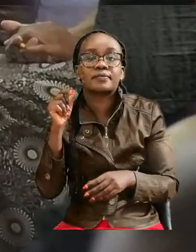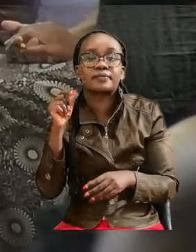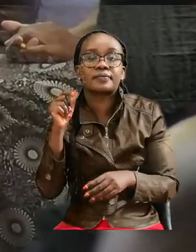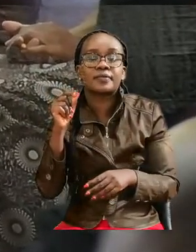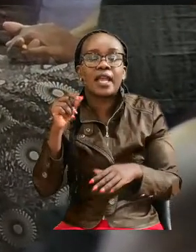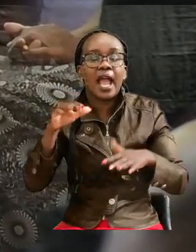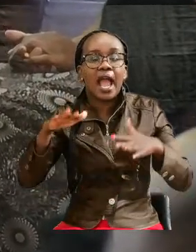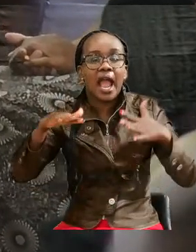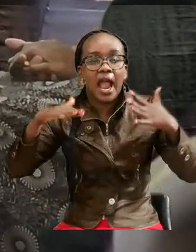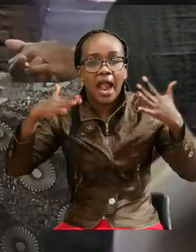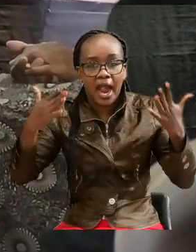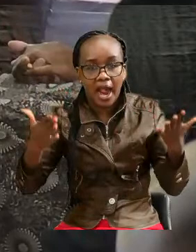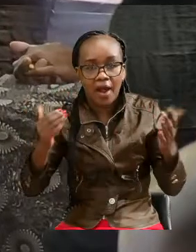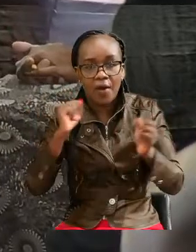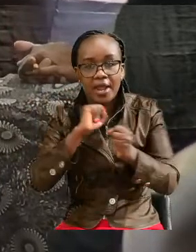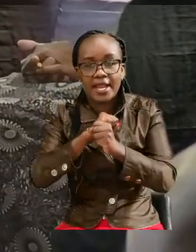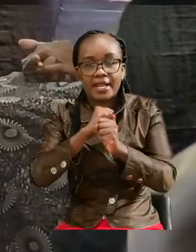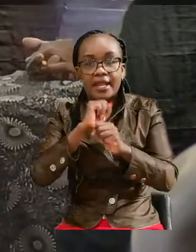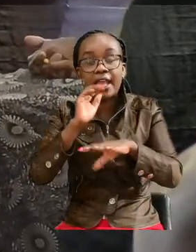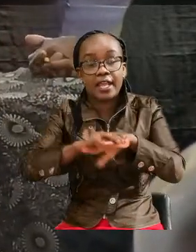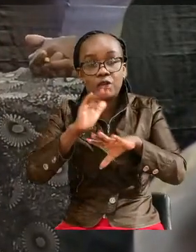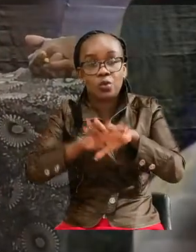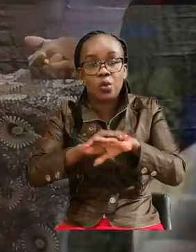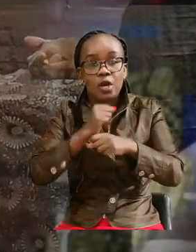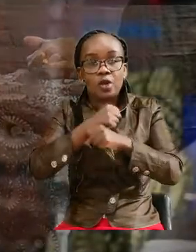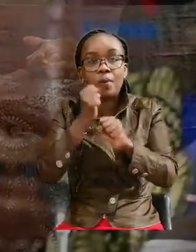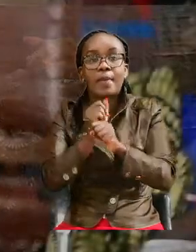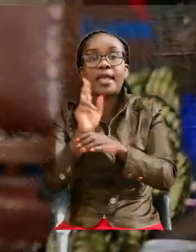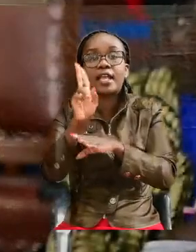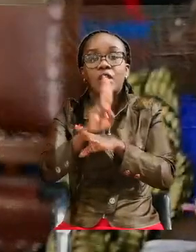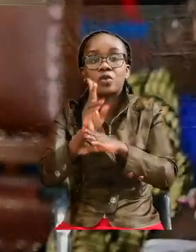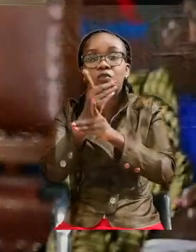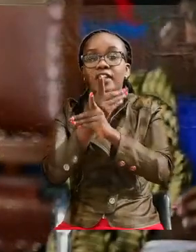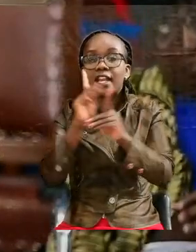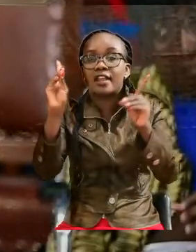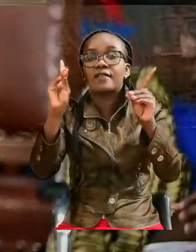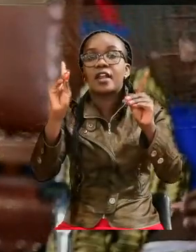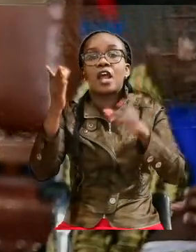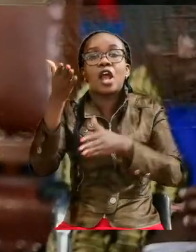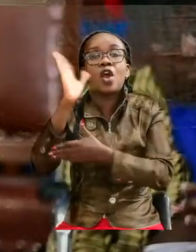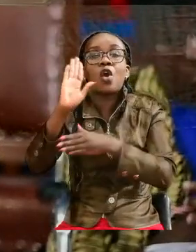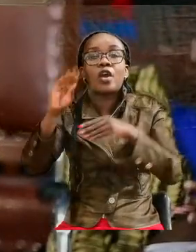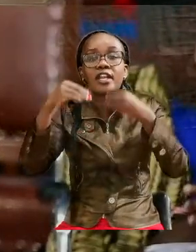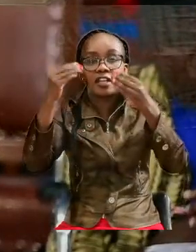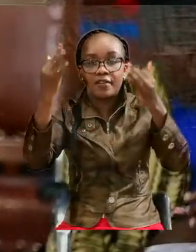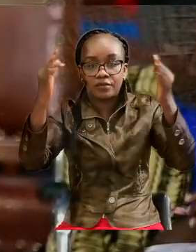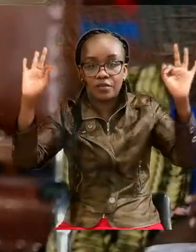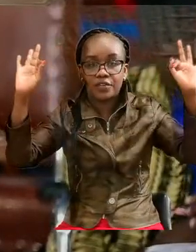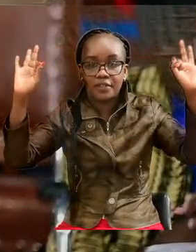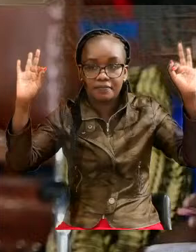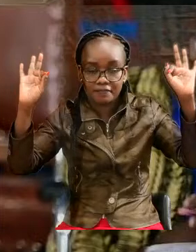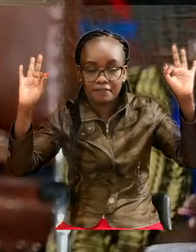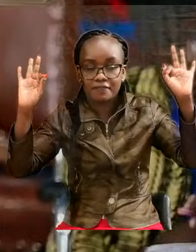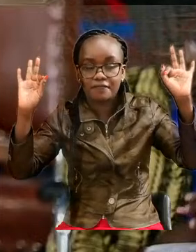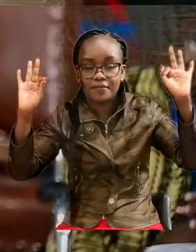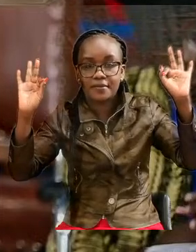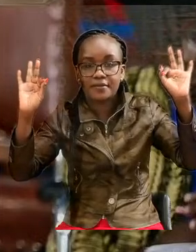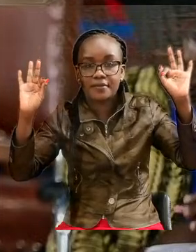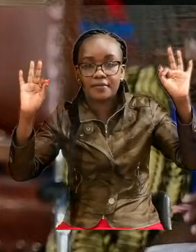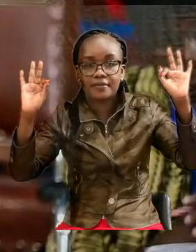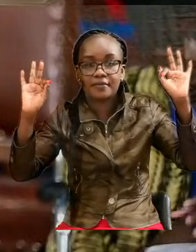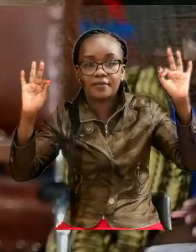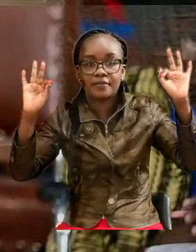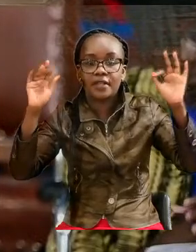how it is good to make use of the deliverance that God gives us for free. I will